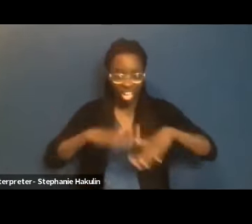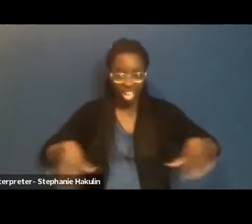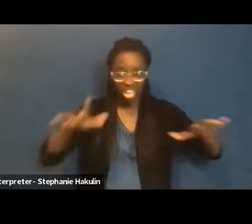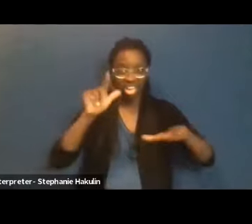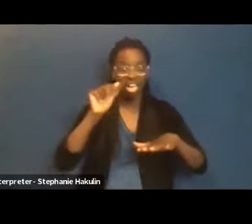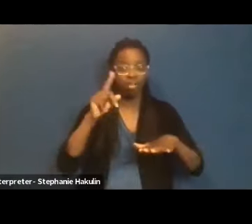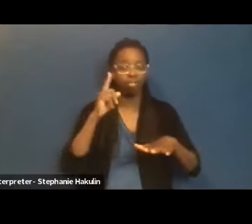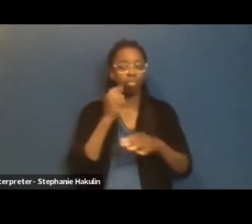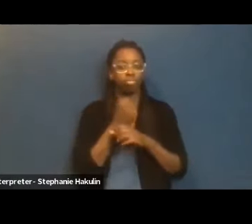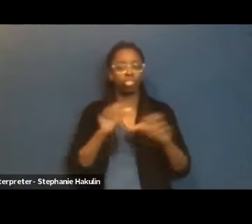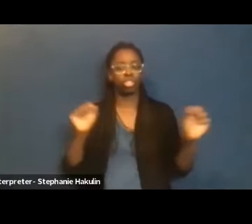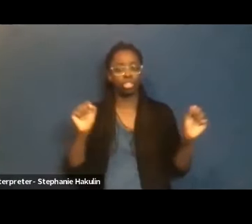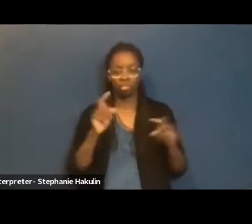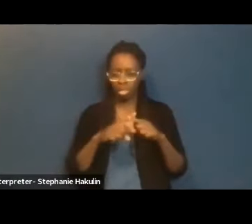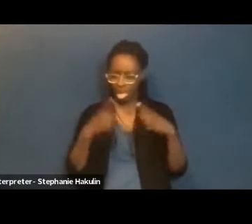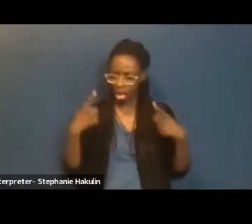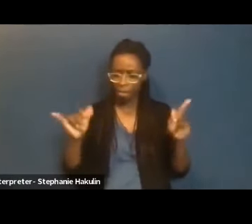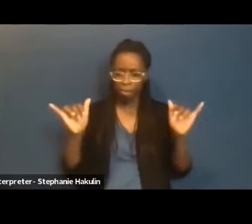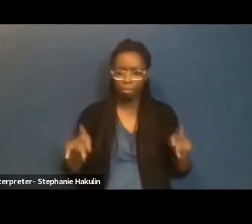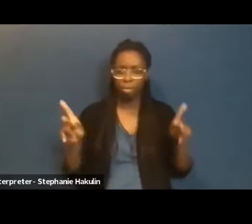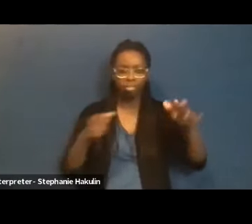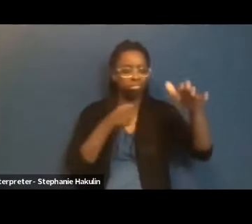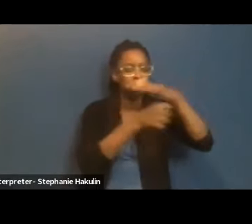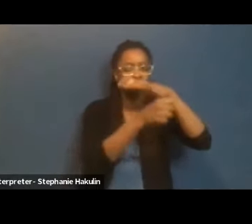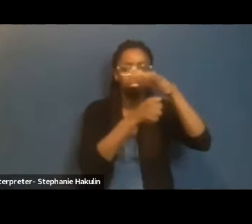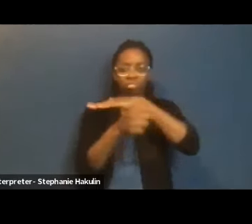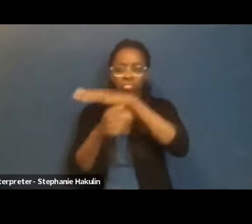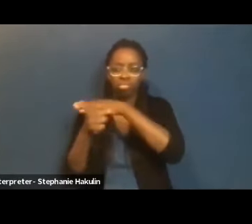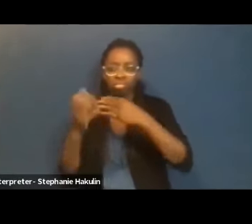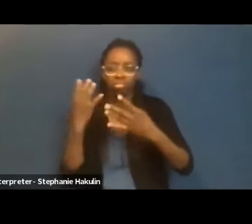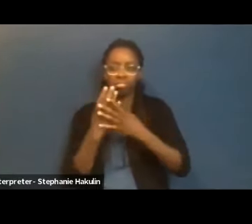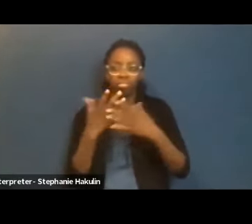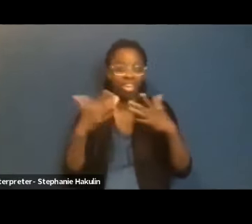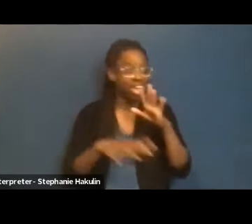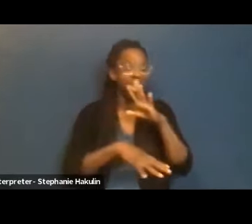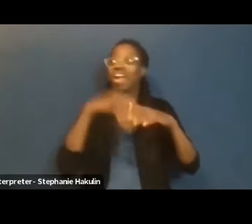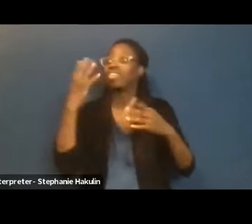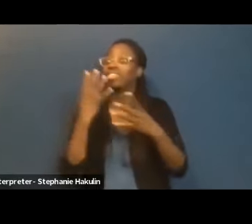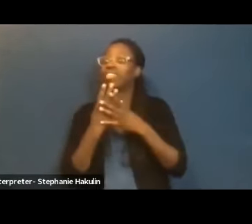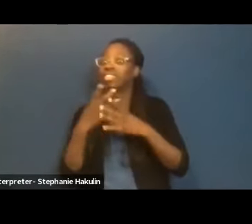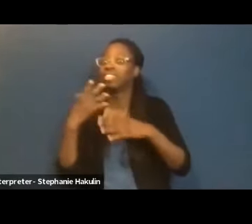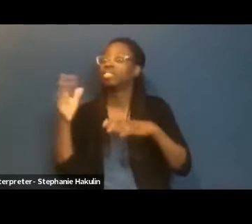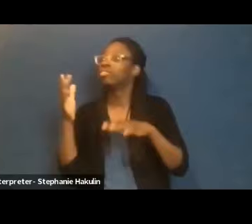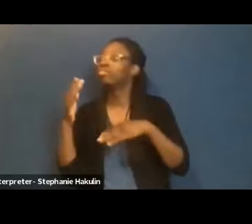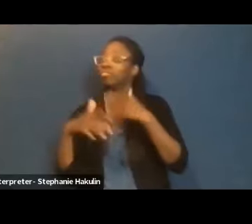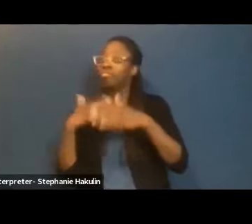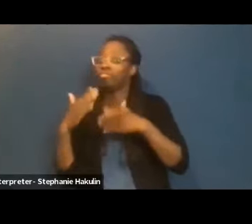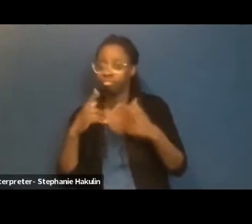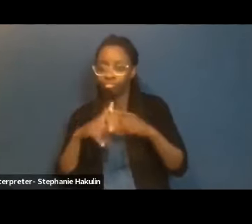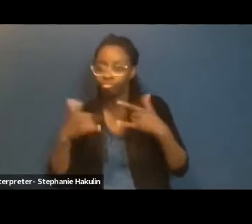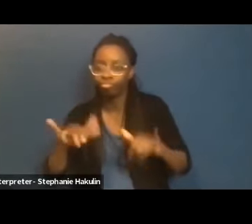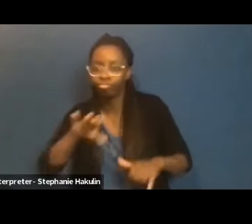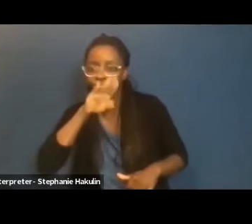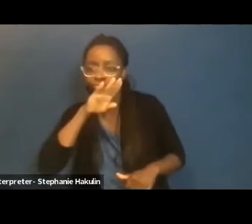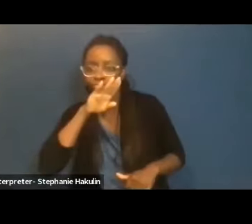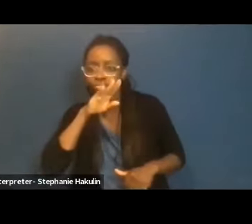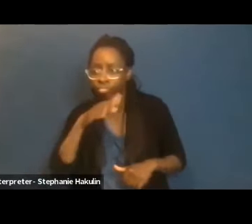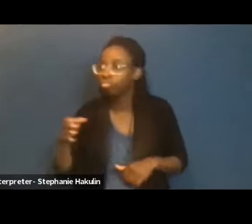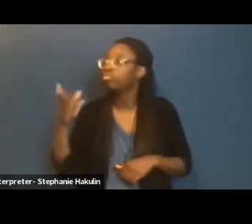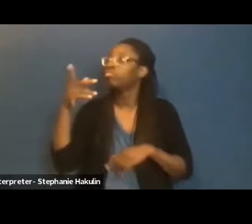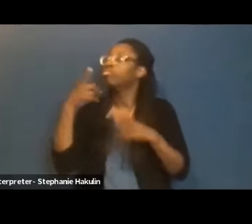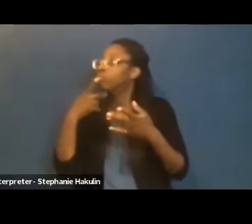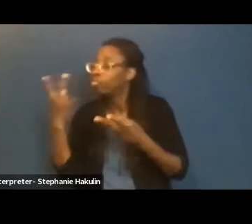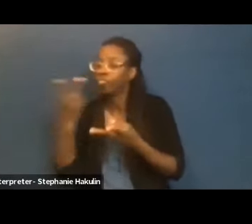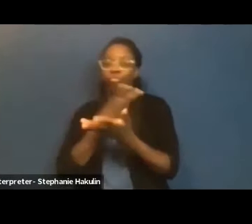They have to get a job but can't because of their lack of education, setting them up for violation, rinse and repeat. Colors become faded the way they're being worn out. They don't